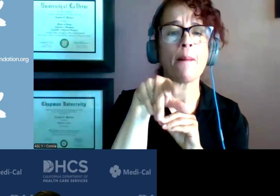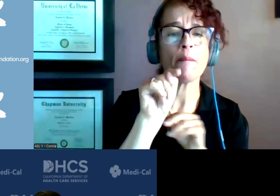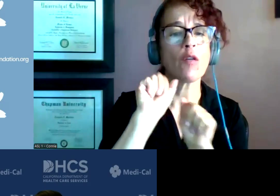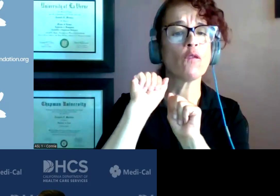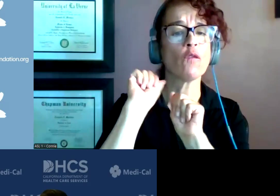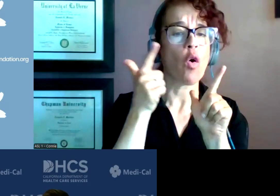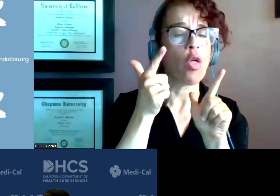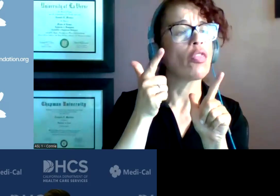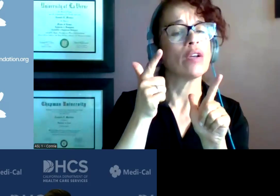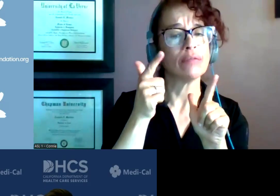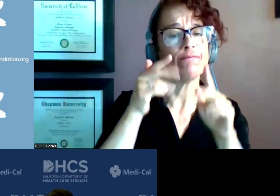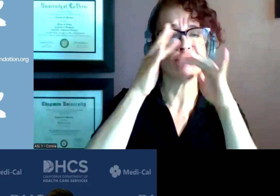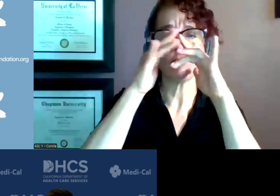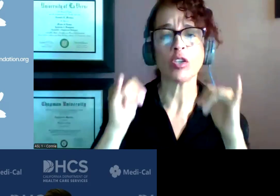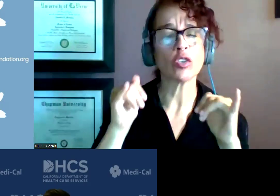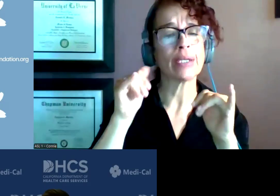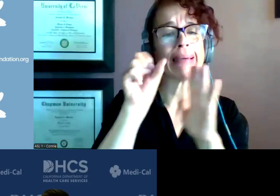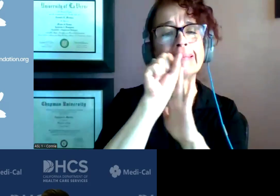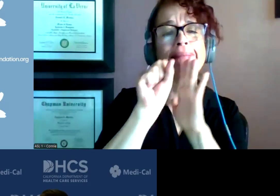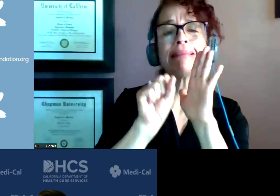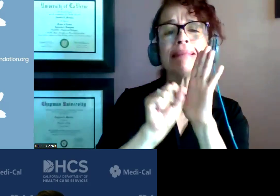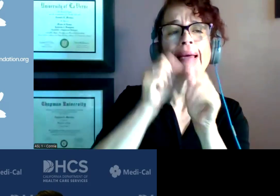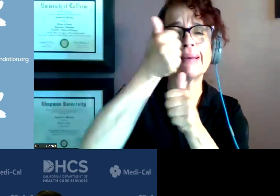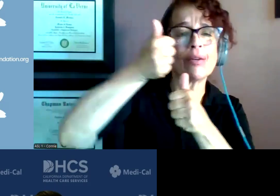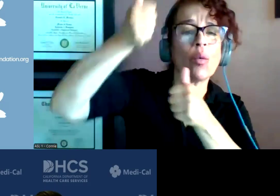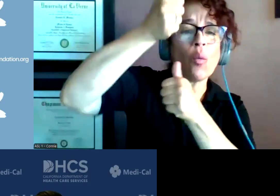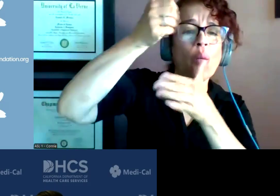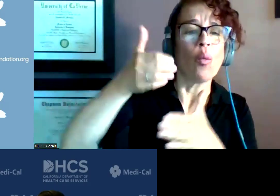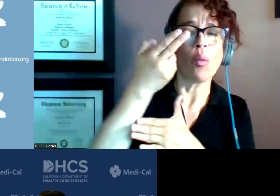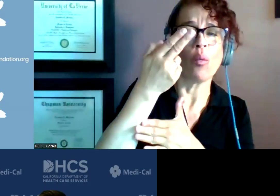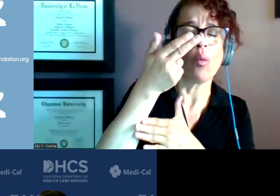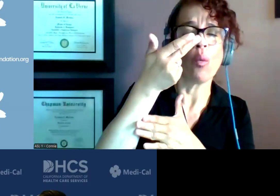all of our various stakeholders, and then